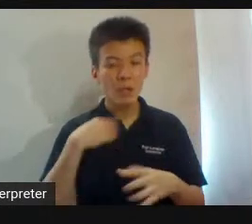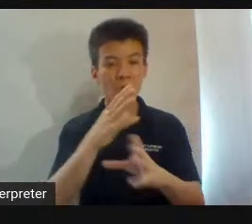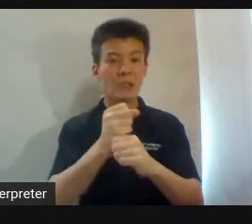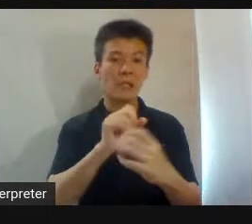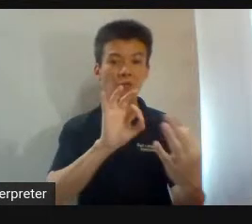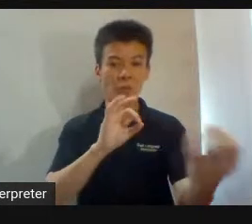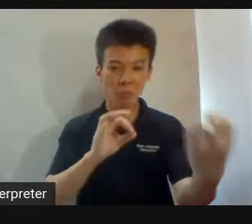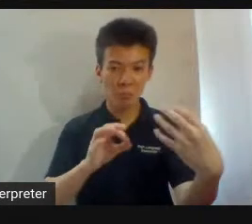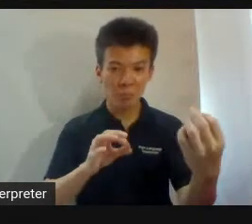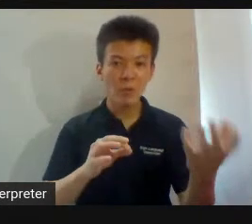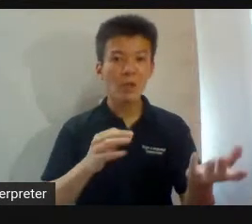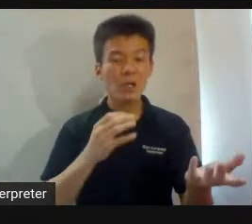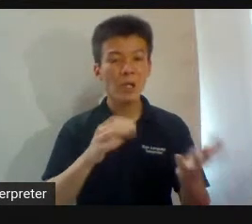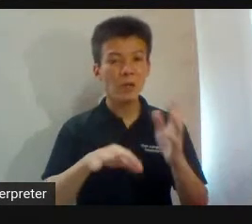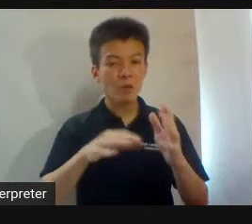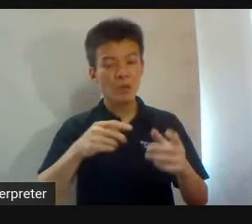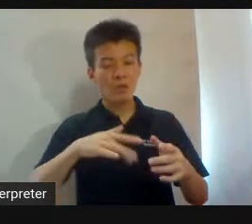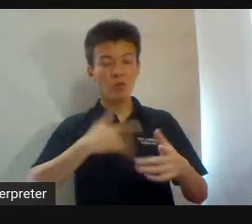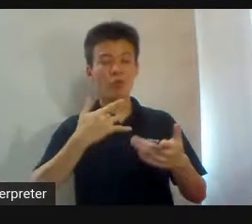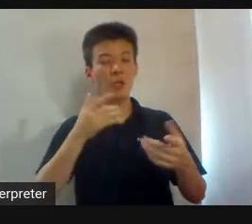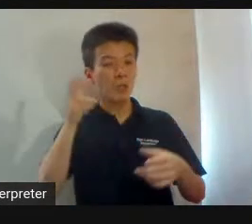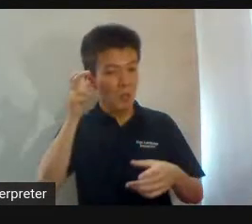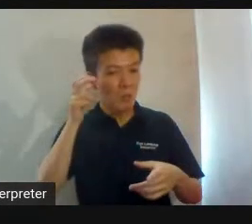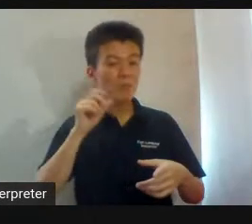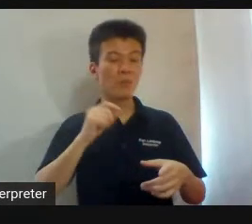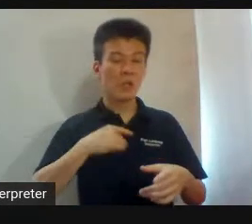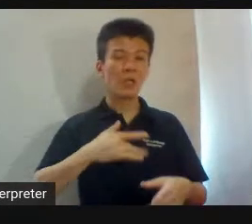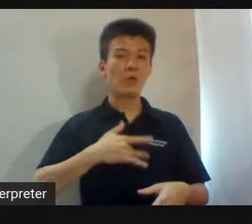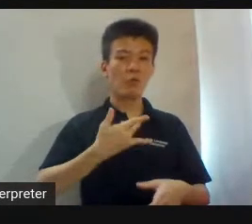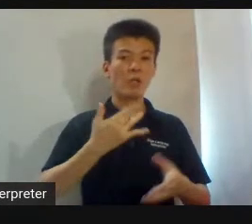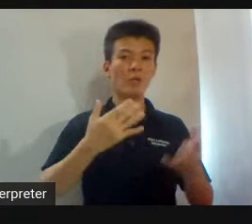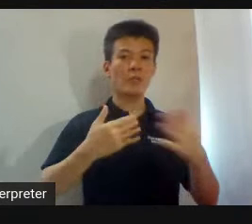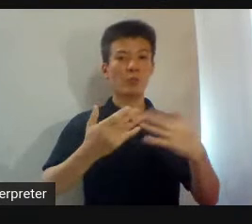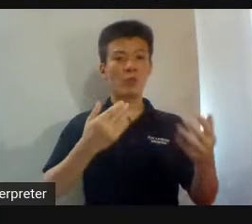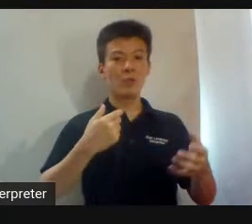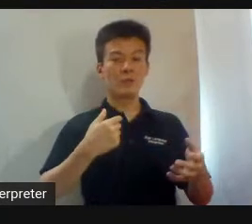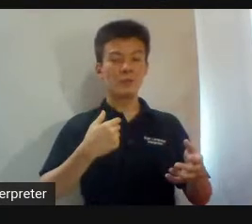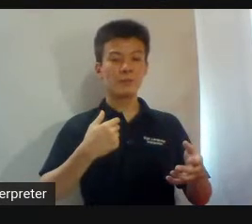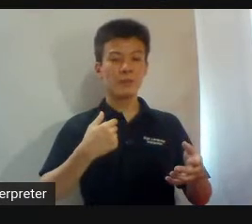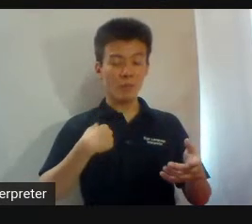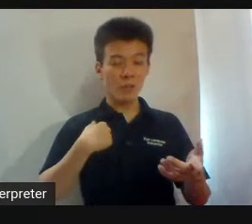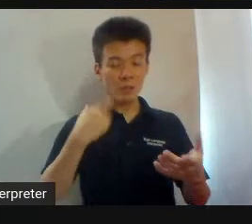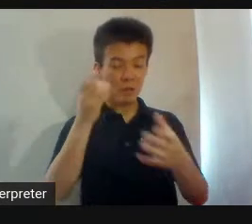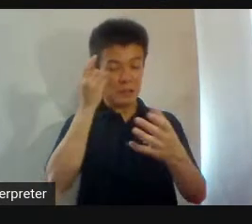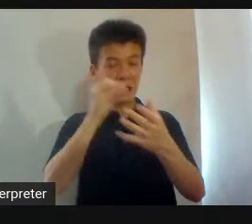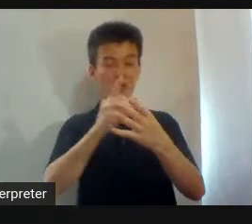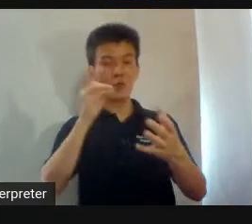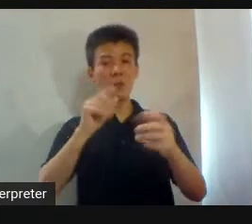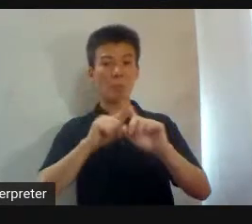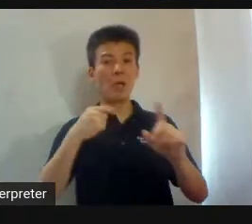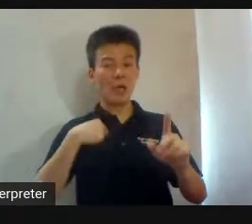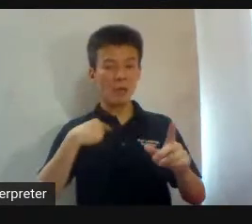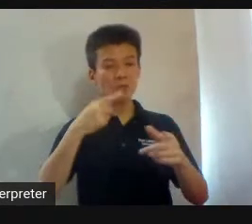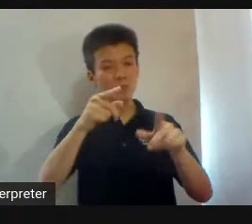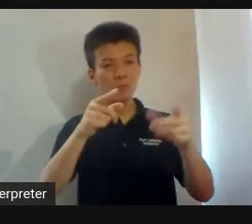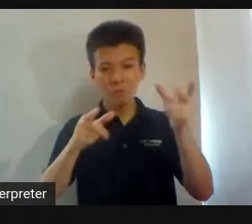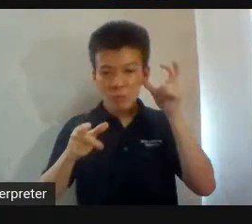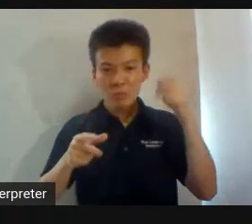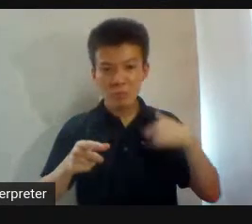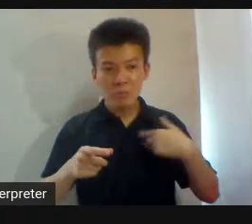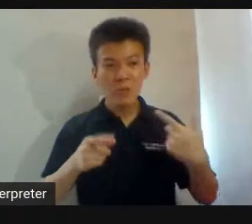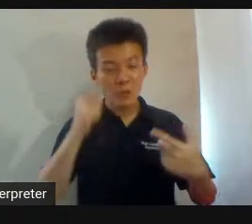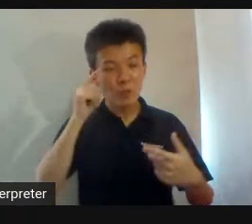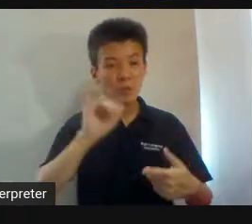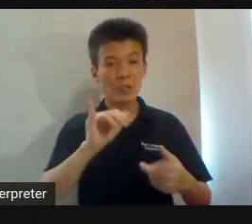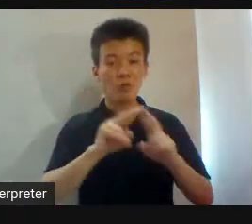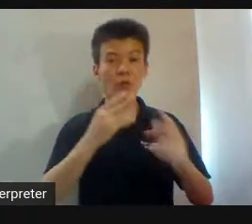from them saying that, oh, I felt hurt today. Or I felt like, even though I was distracted, but I was hurt. Yeah. And I thought that was a